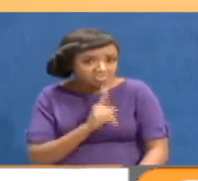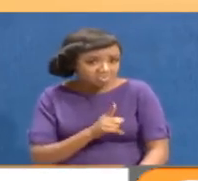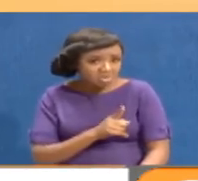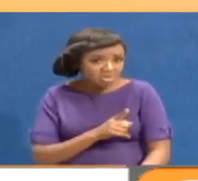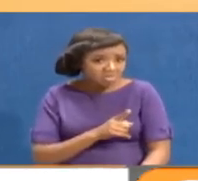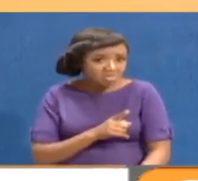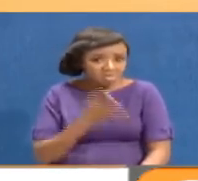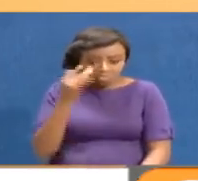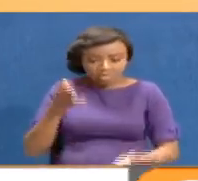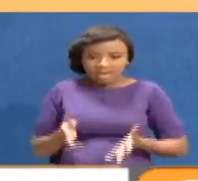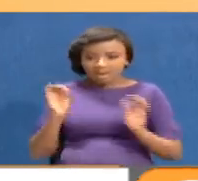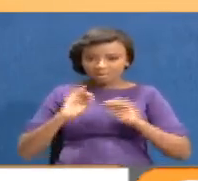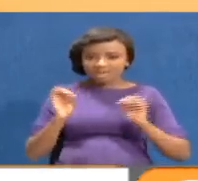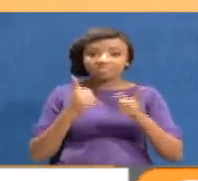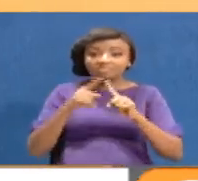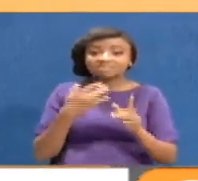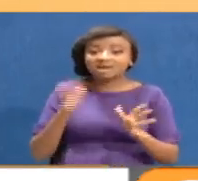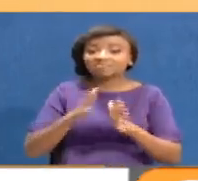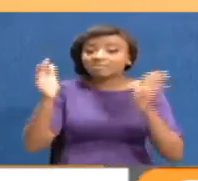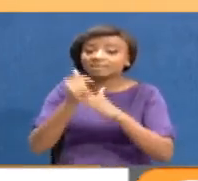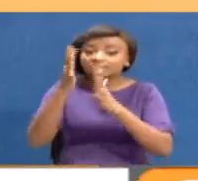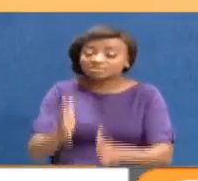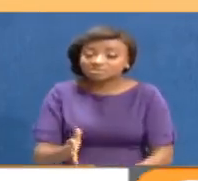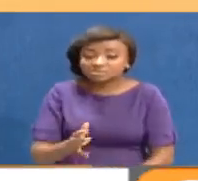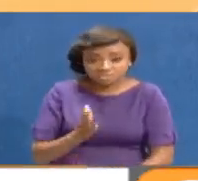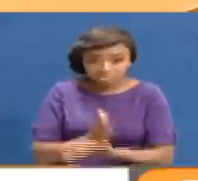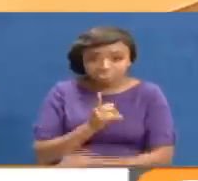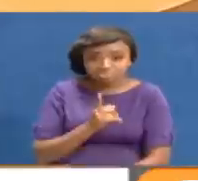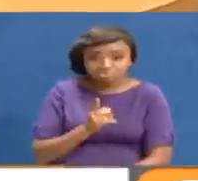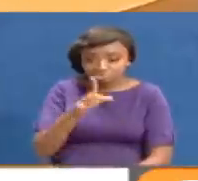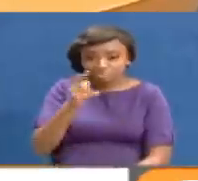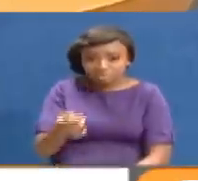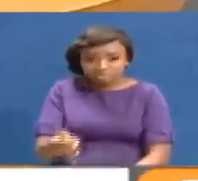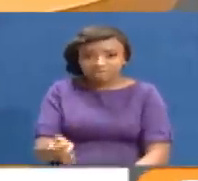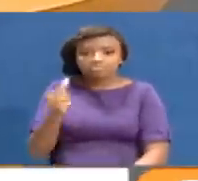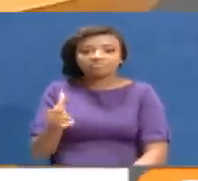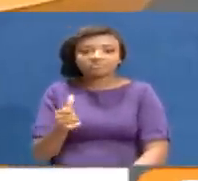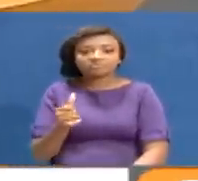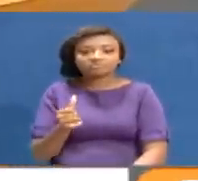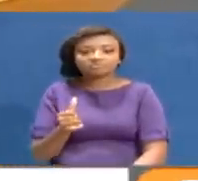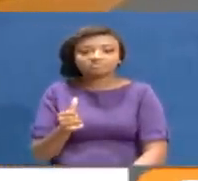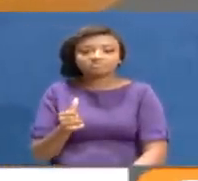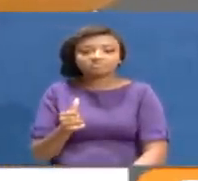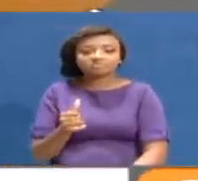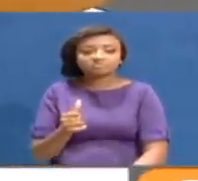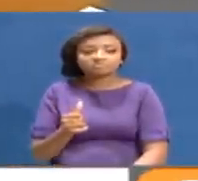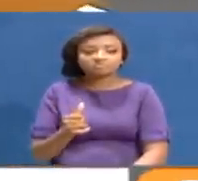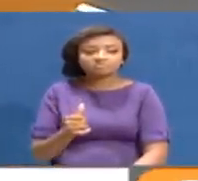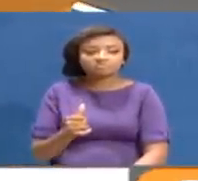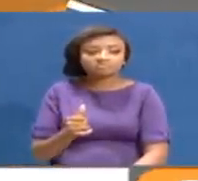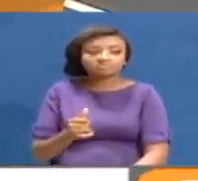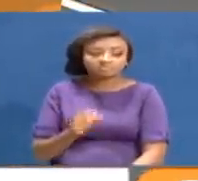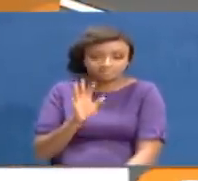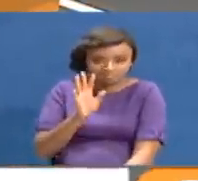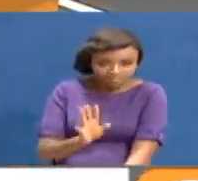right now. They are not there. What do you call but that? But there is a leader majority who is being removed. That would be you now. Yes. So let me play something